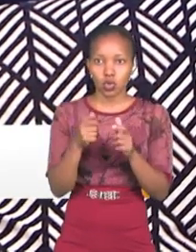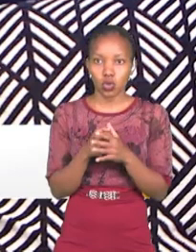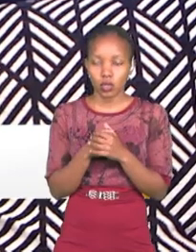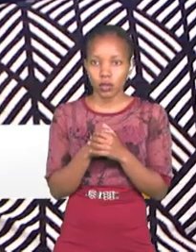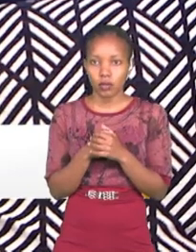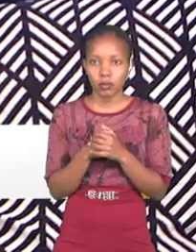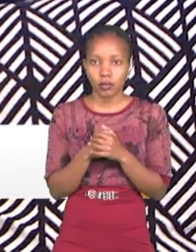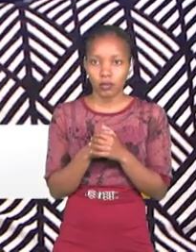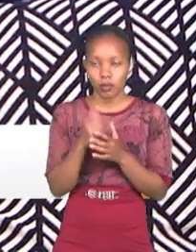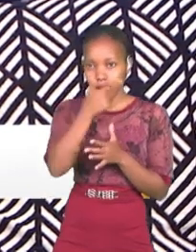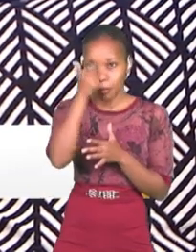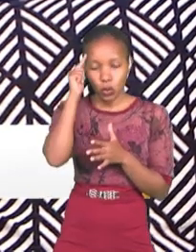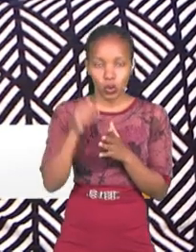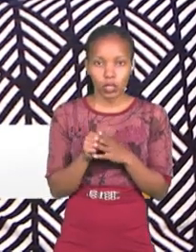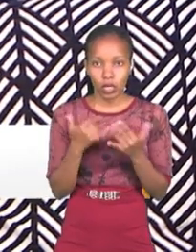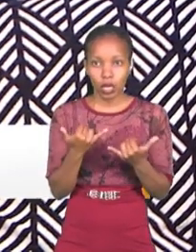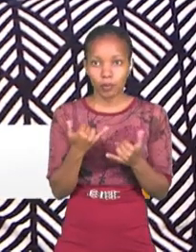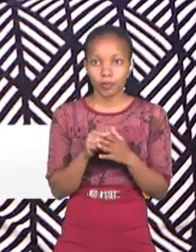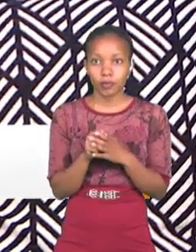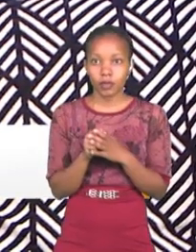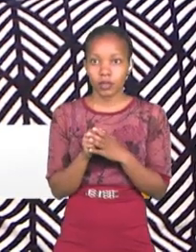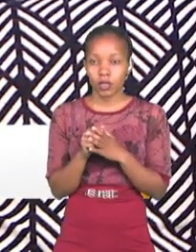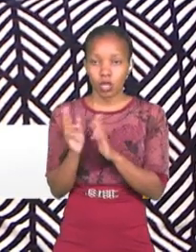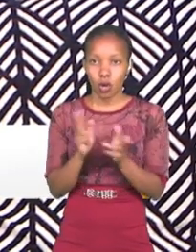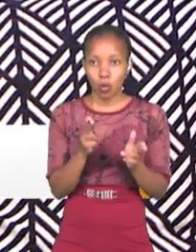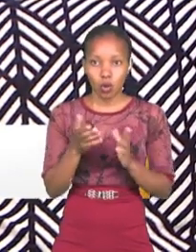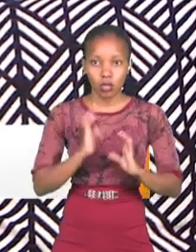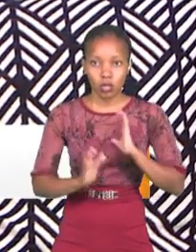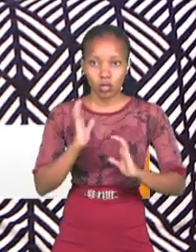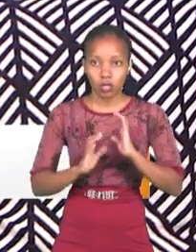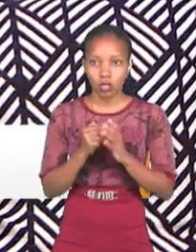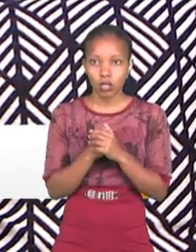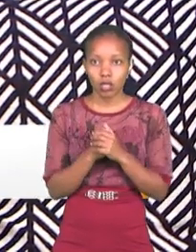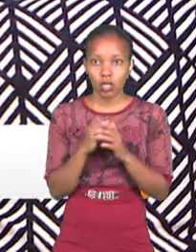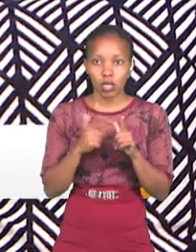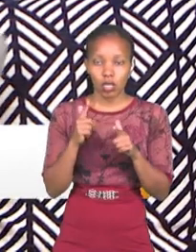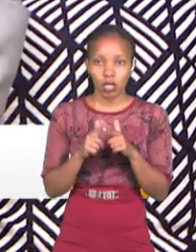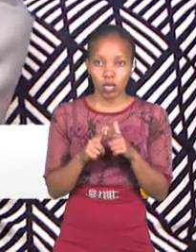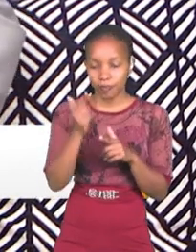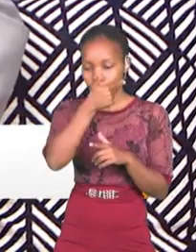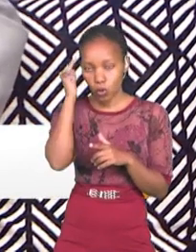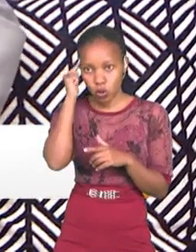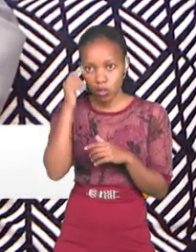more about this, because as a man from an NH credit, he'll be telling us about even insured money, because